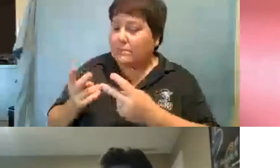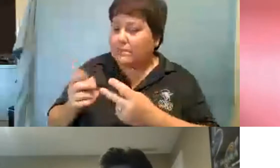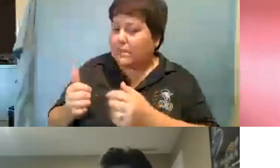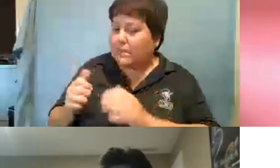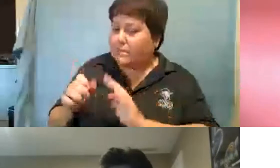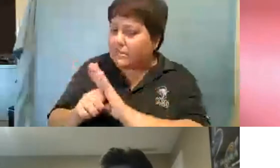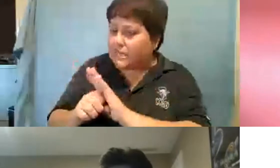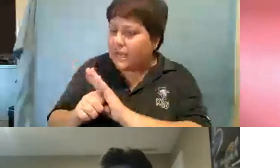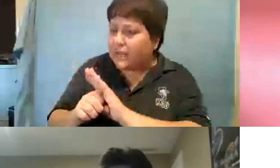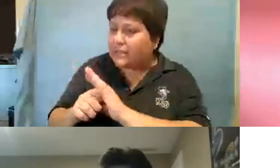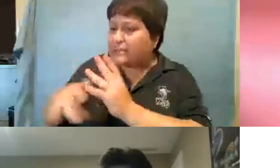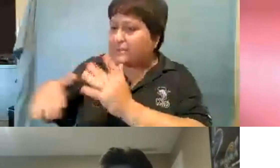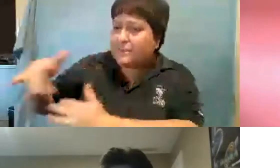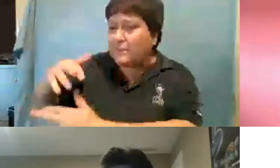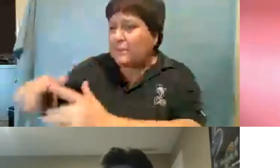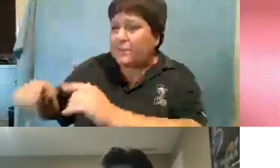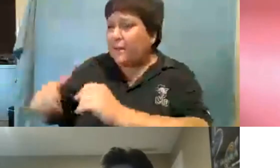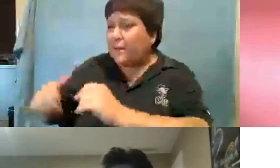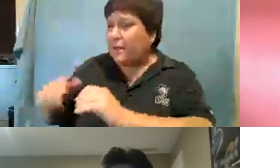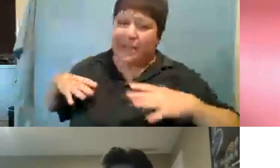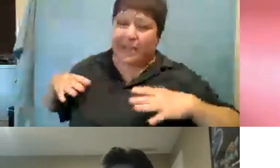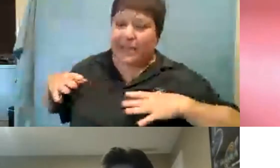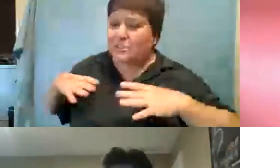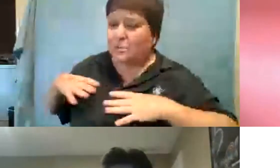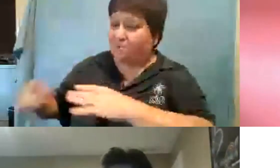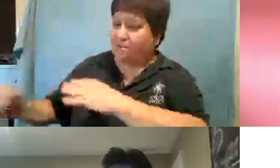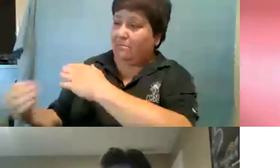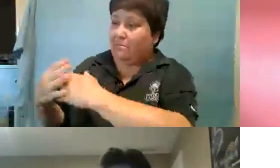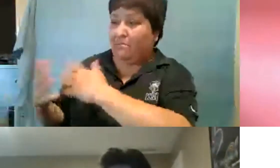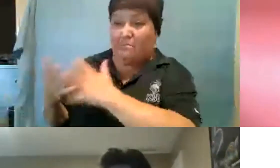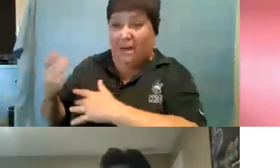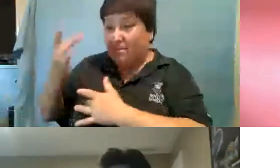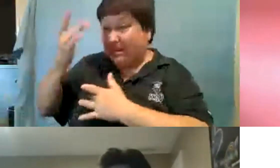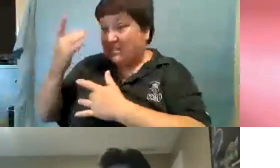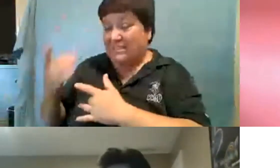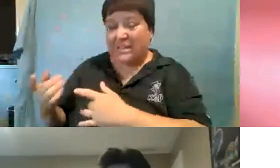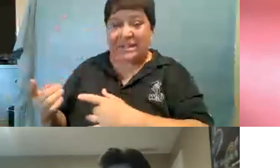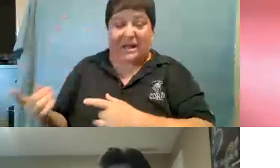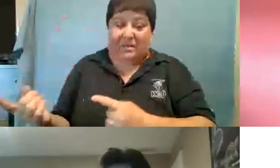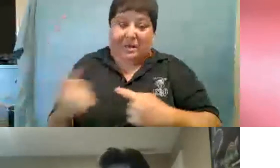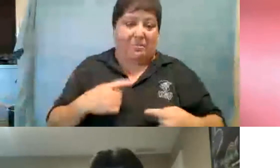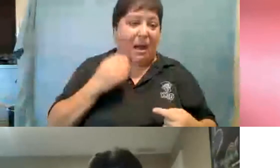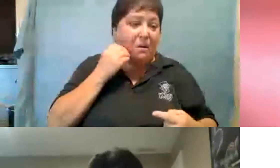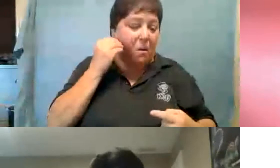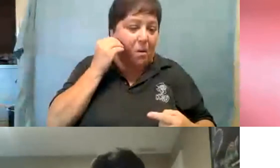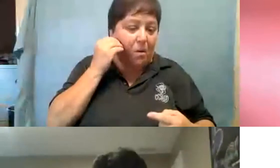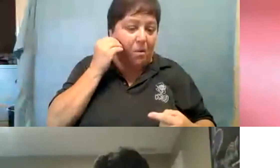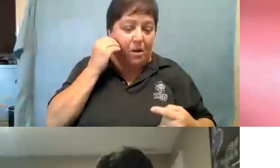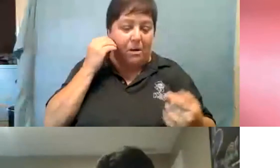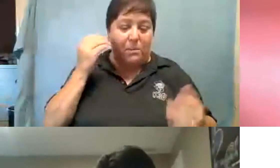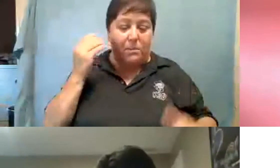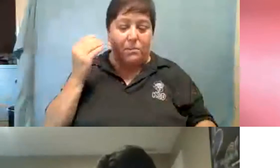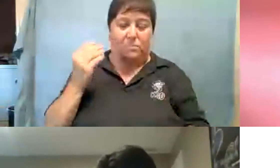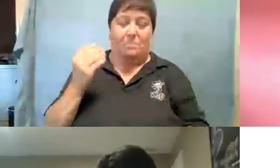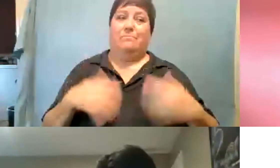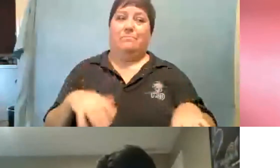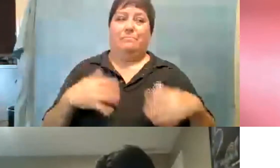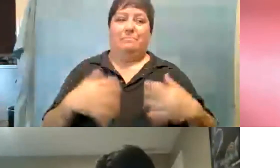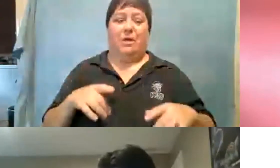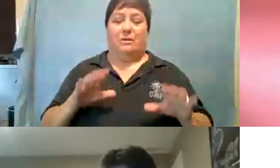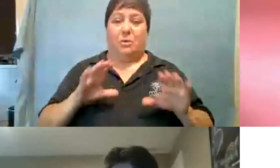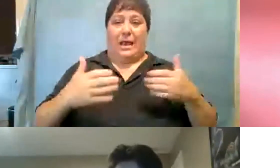potentially give them the virus, whether that be whether or not they're showing symptoms. And being in that closed environment in a classroom